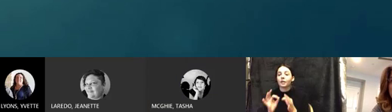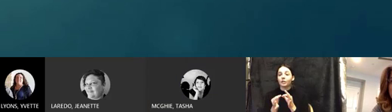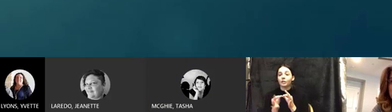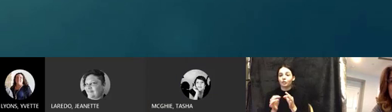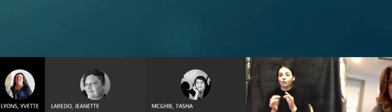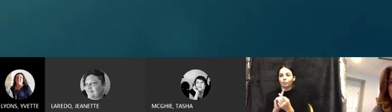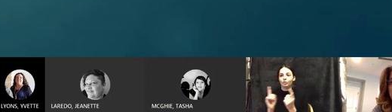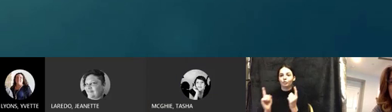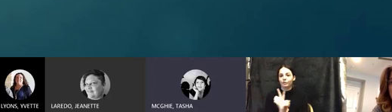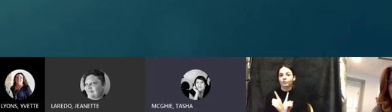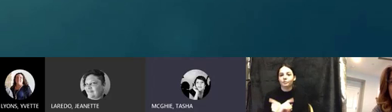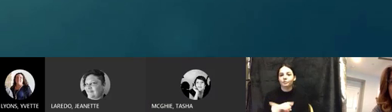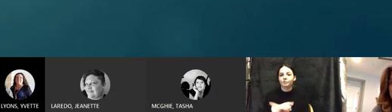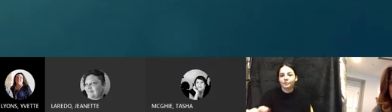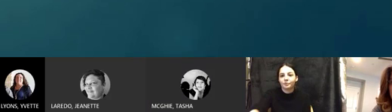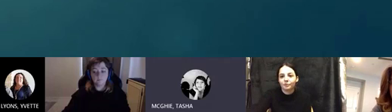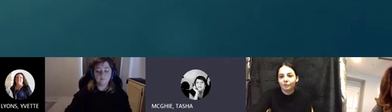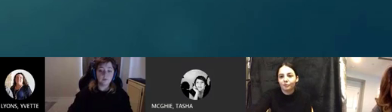a fantastic reason.